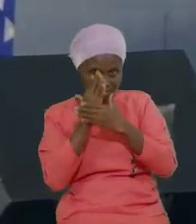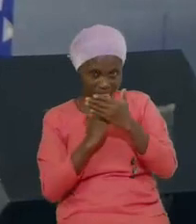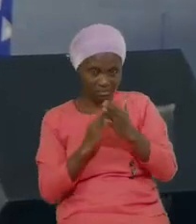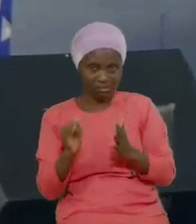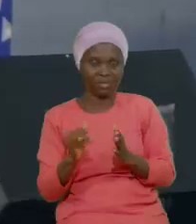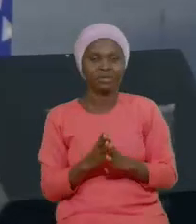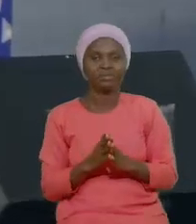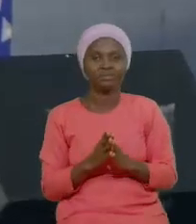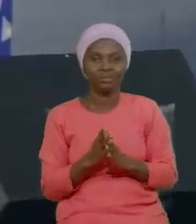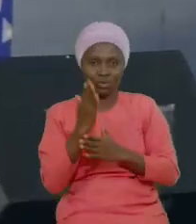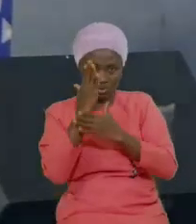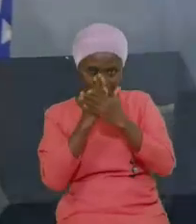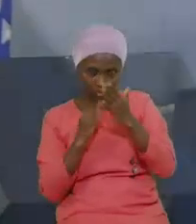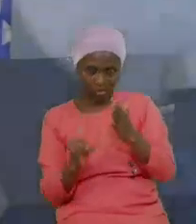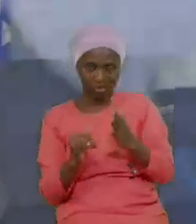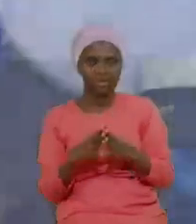Soberly.